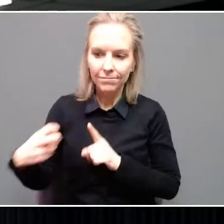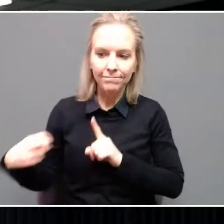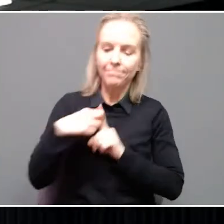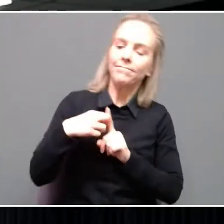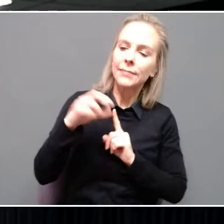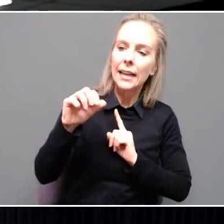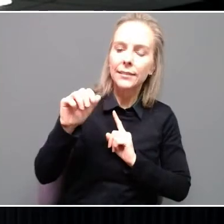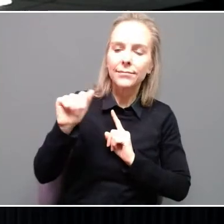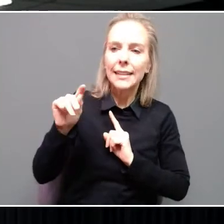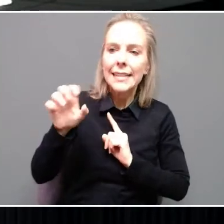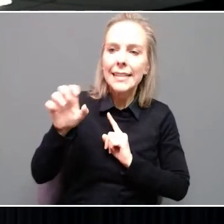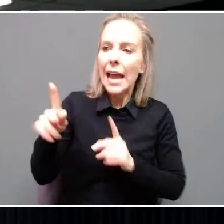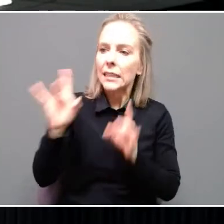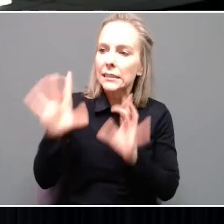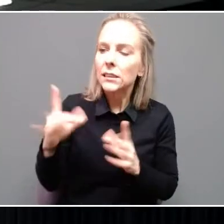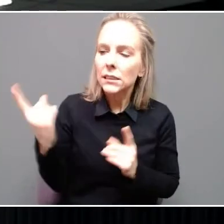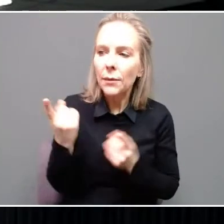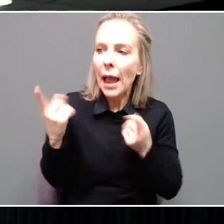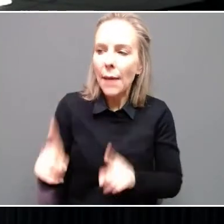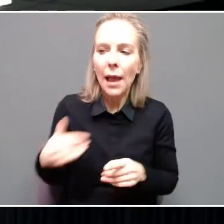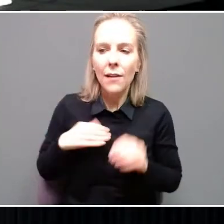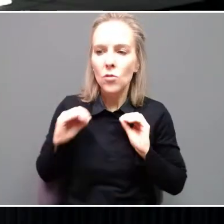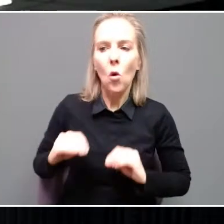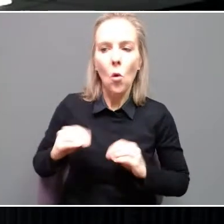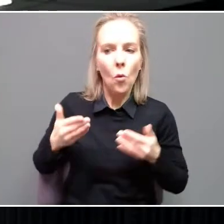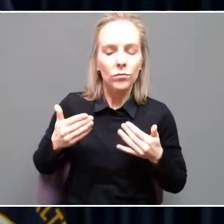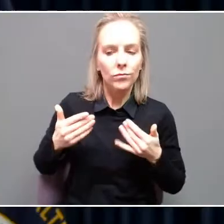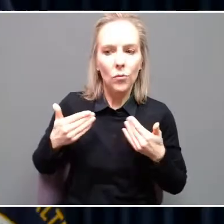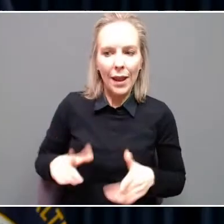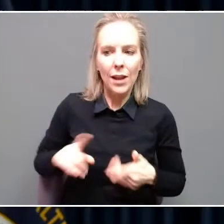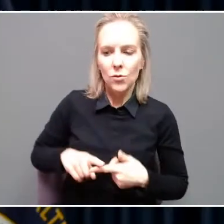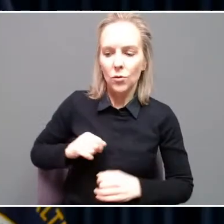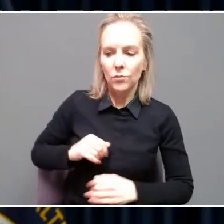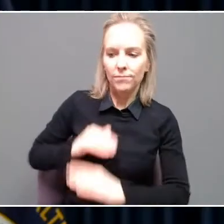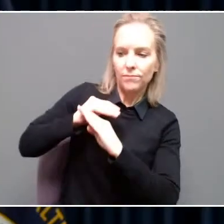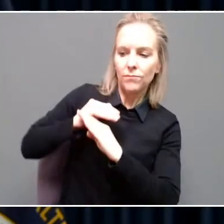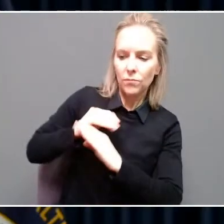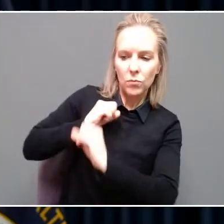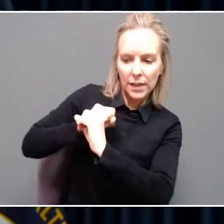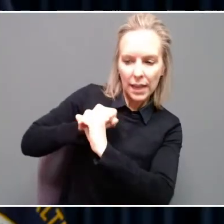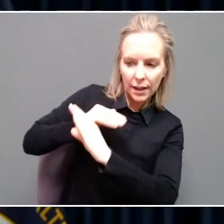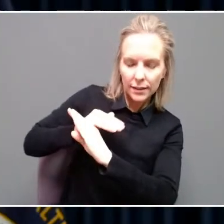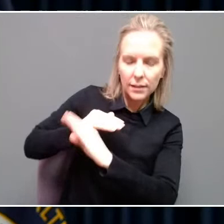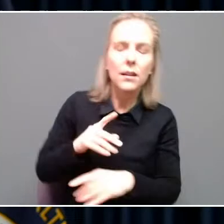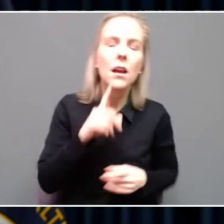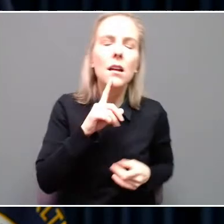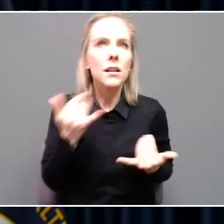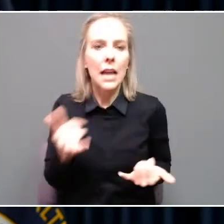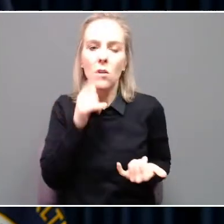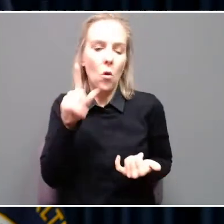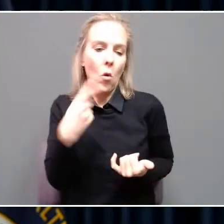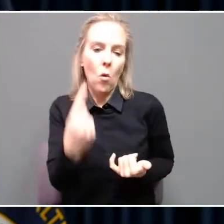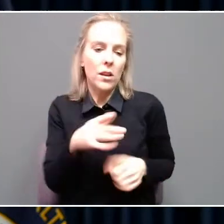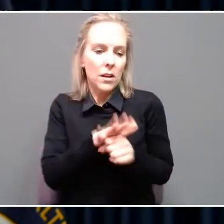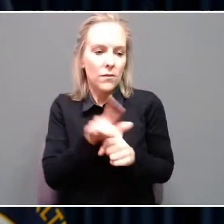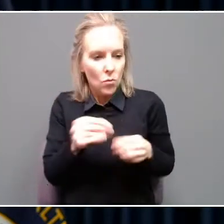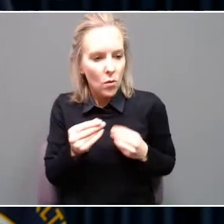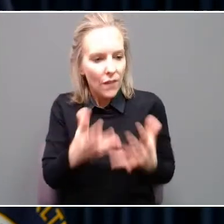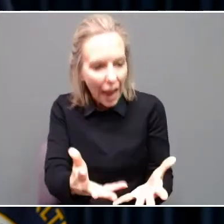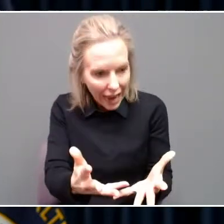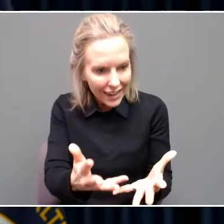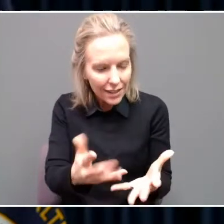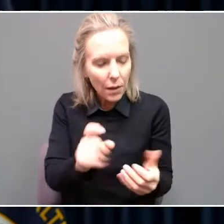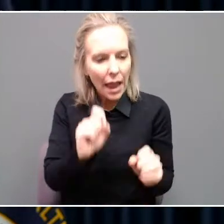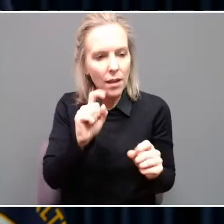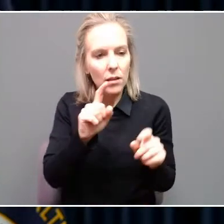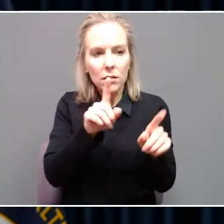training DJJ staff concerning the use of that equipment. It's not enough to just provide it. We have to make sure people are properly